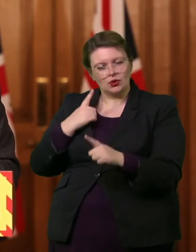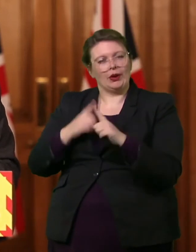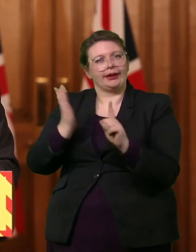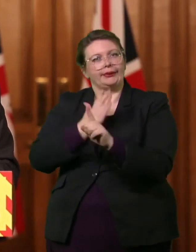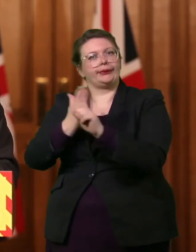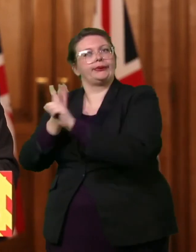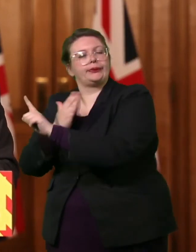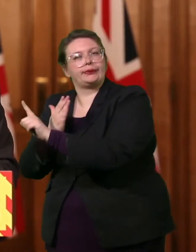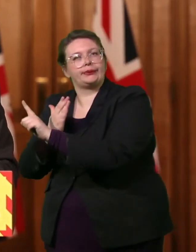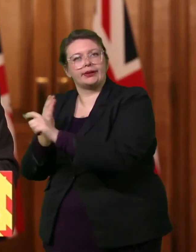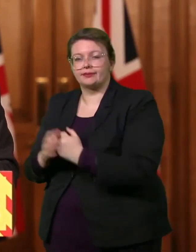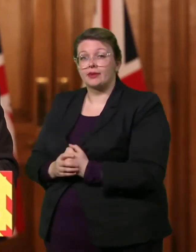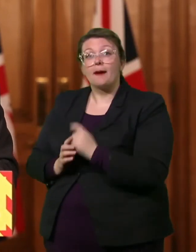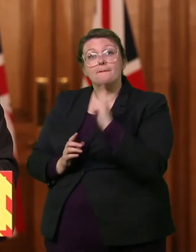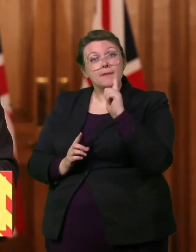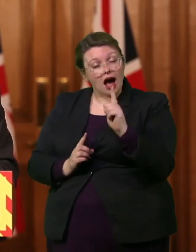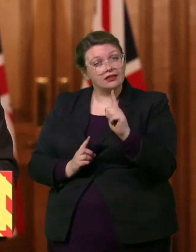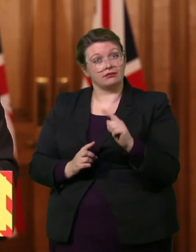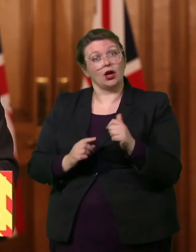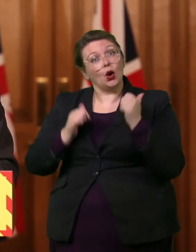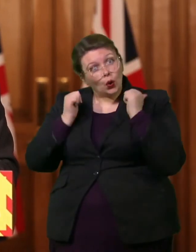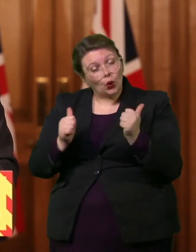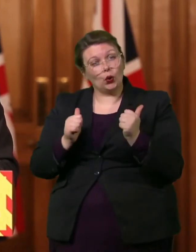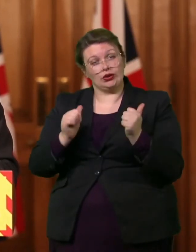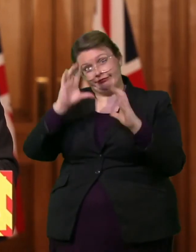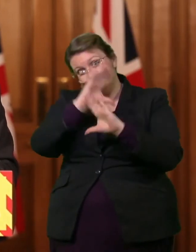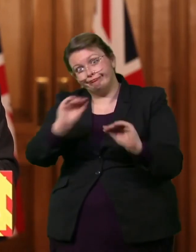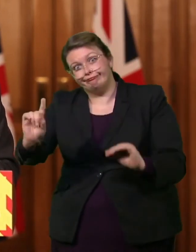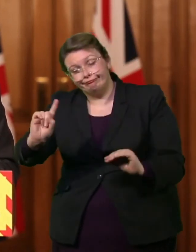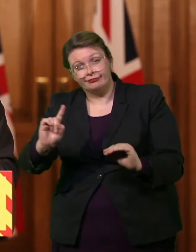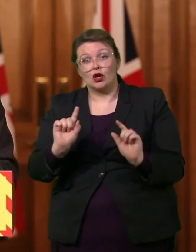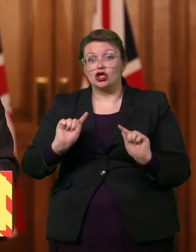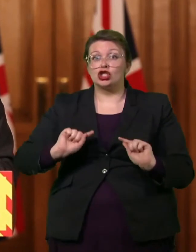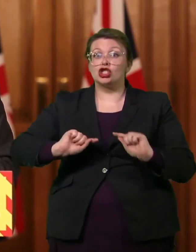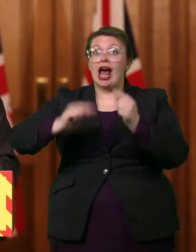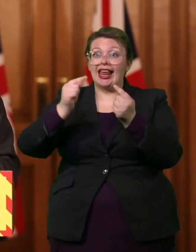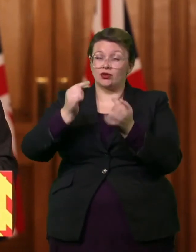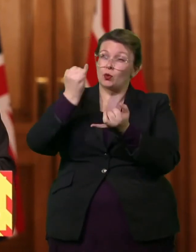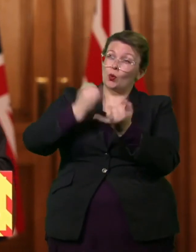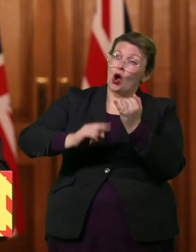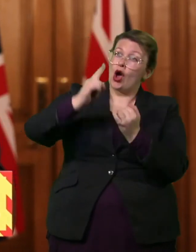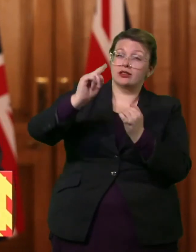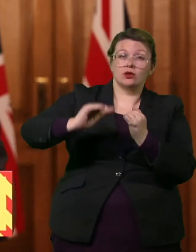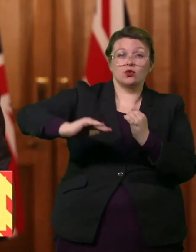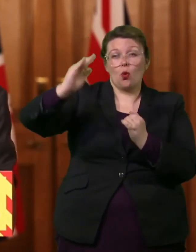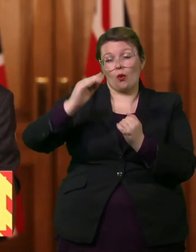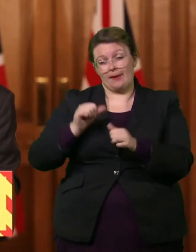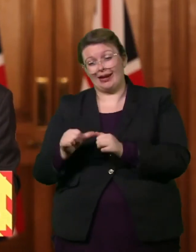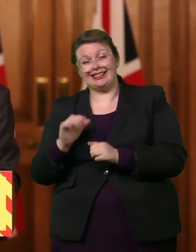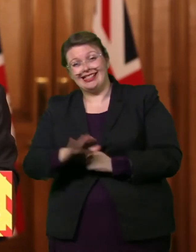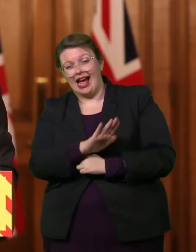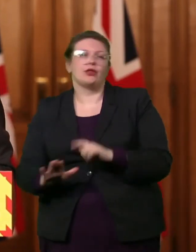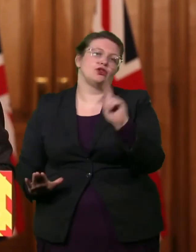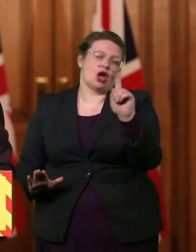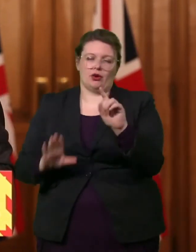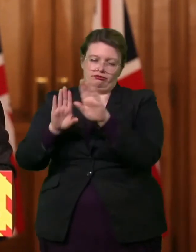that these challenges are faced equally throughout the whole of the UK, and I get people from brilliant